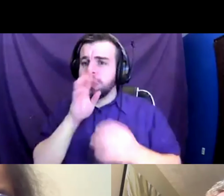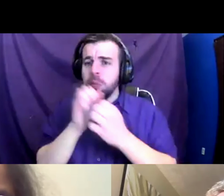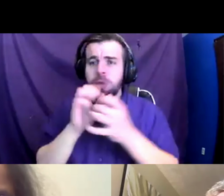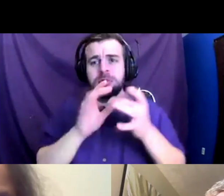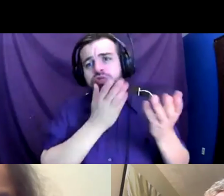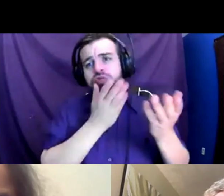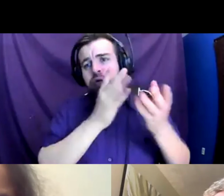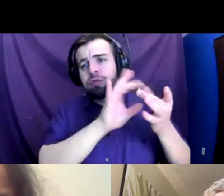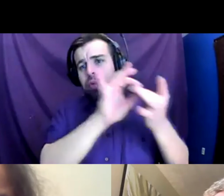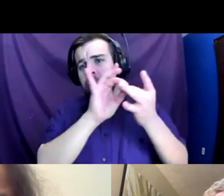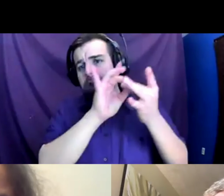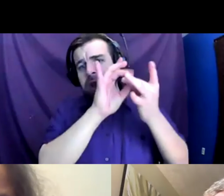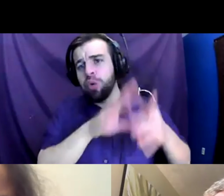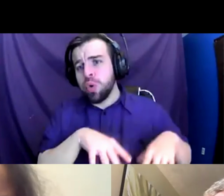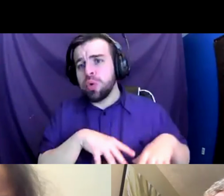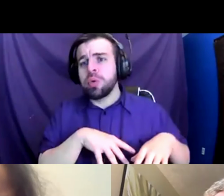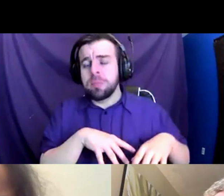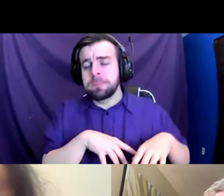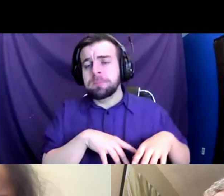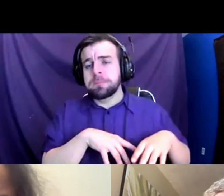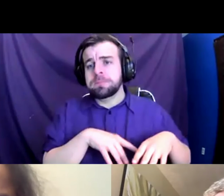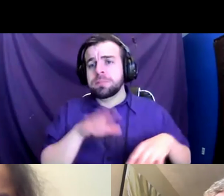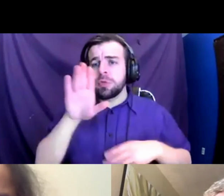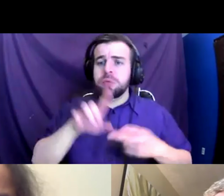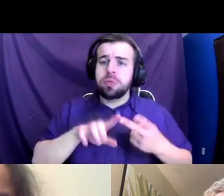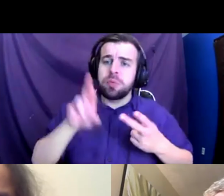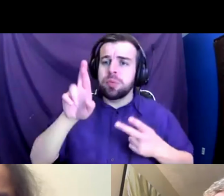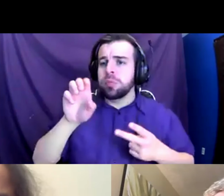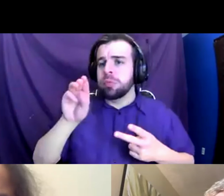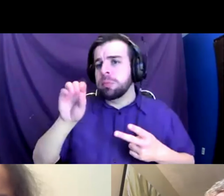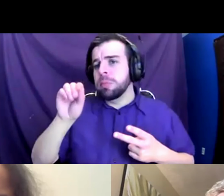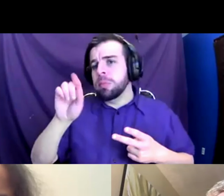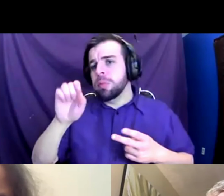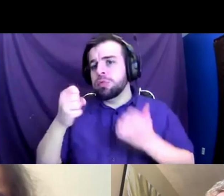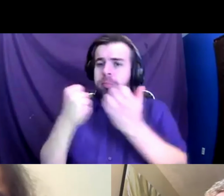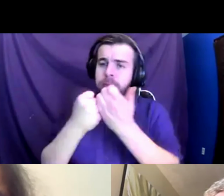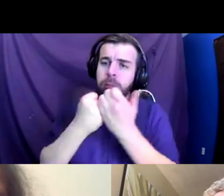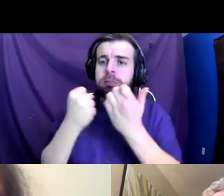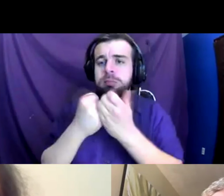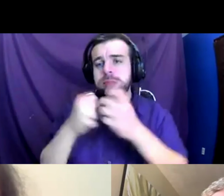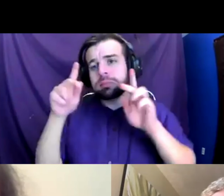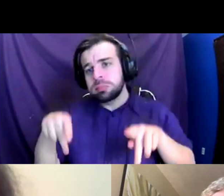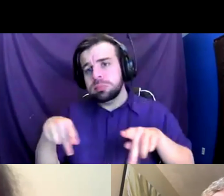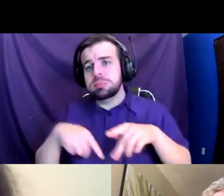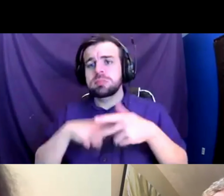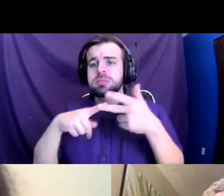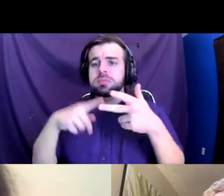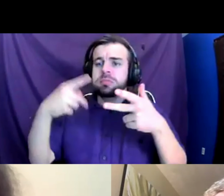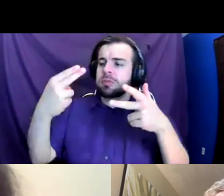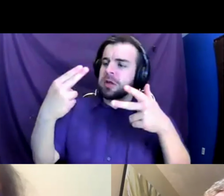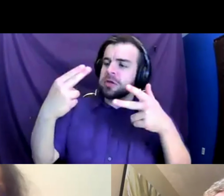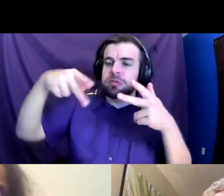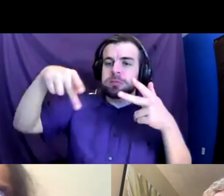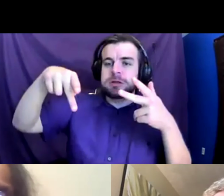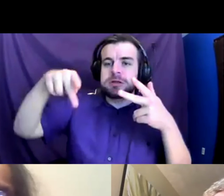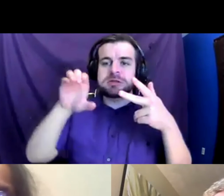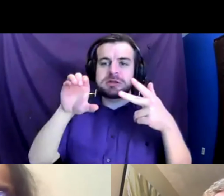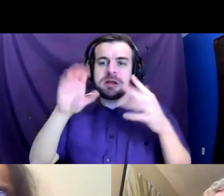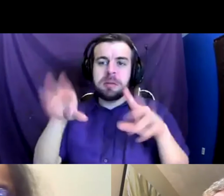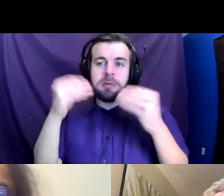your remote support and your HPC providers, and maybe they can get you